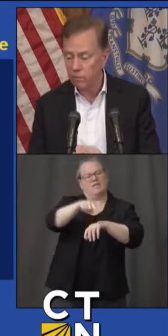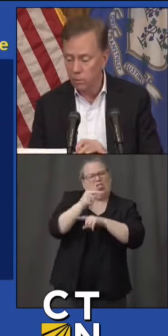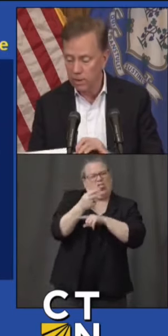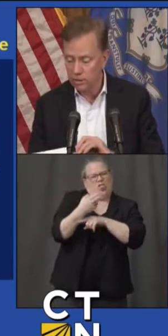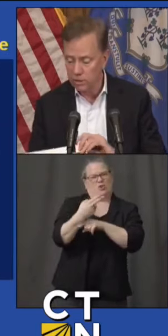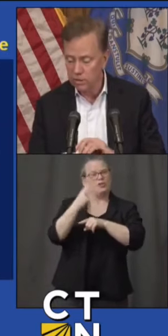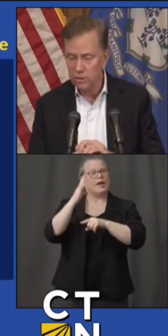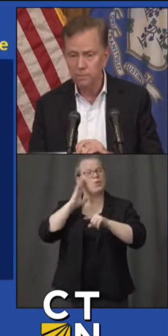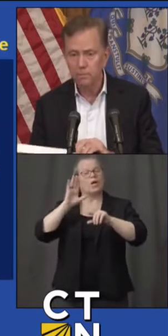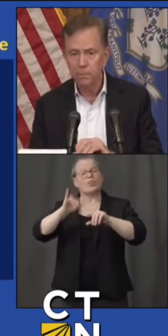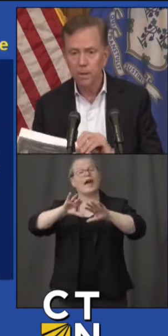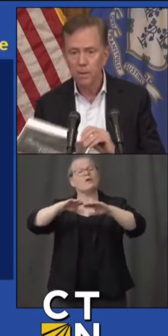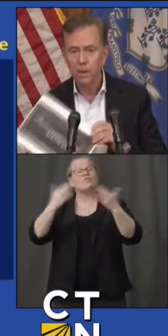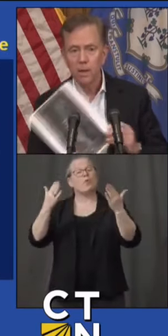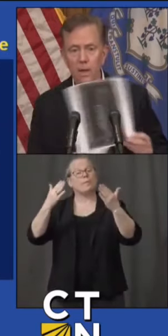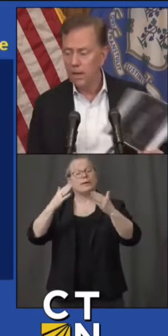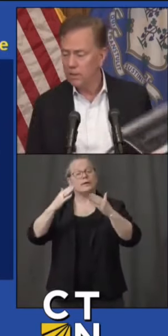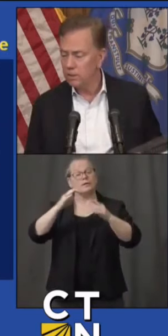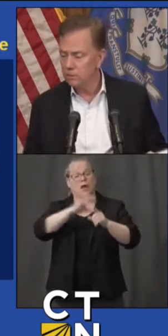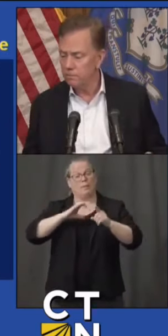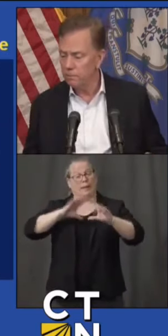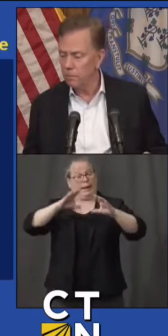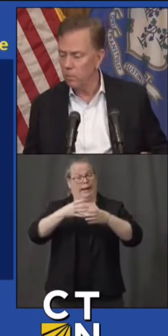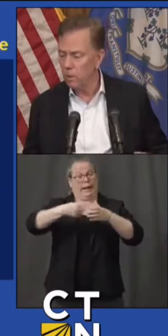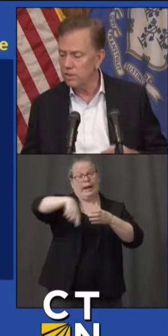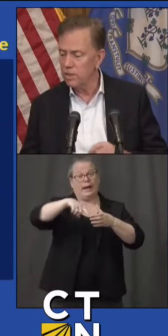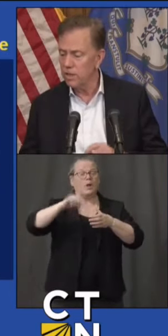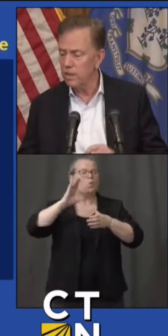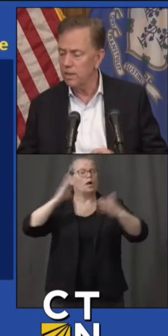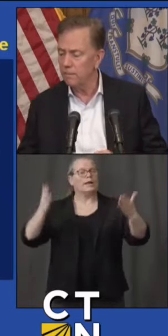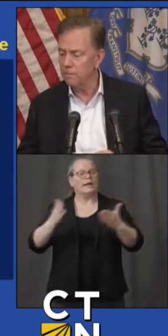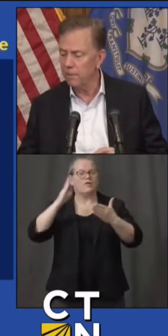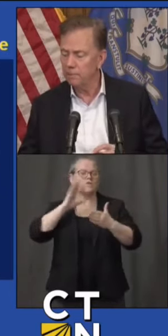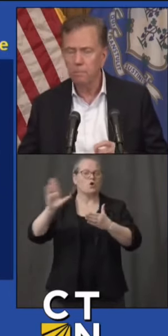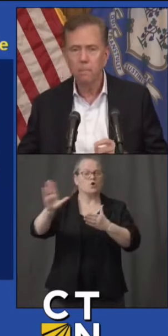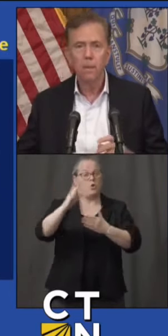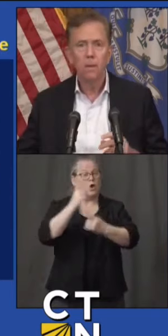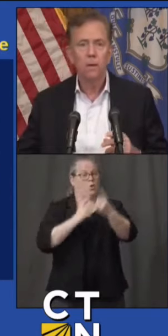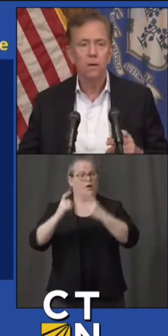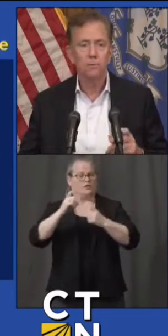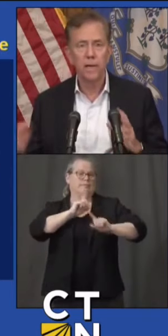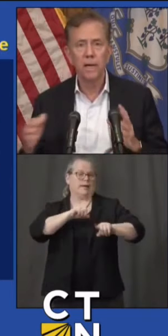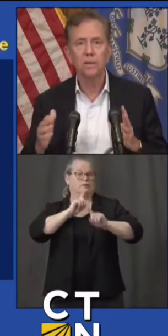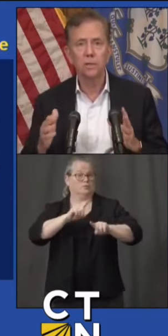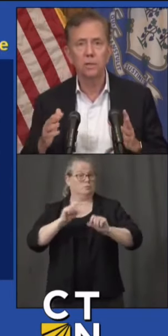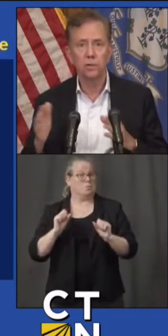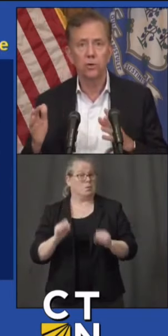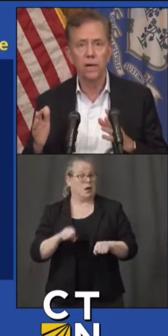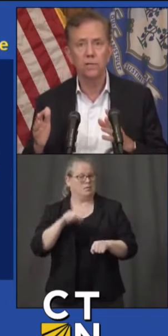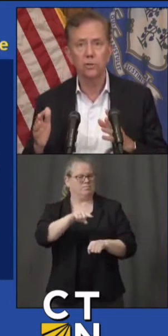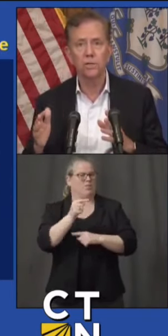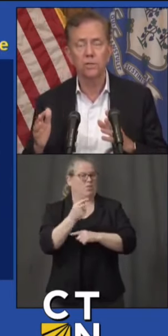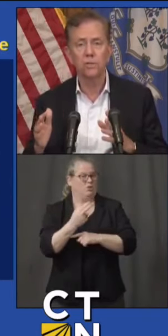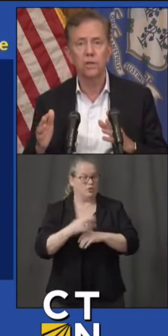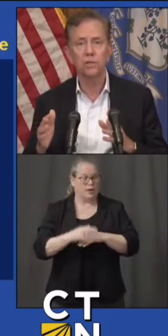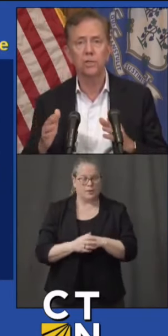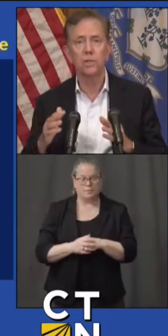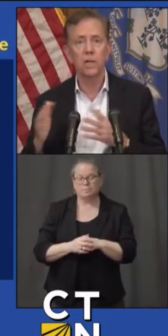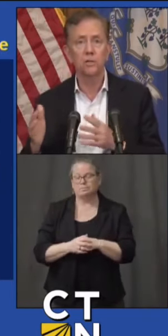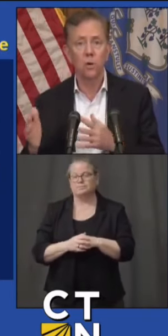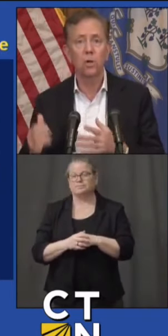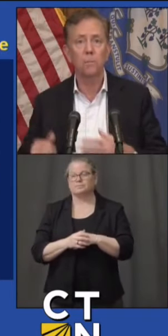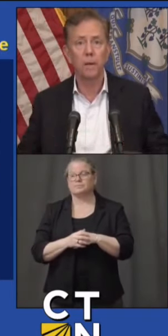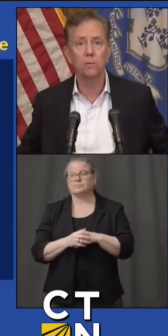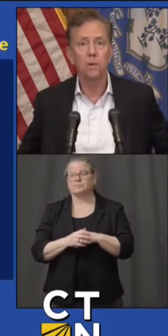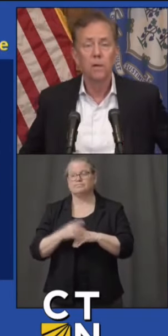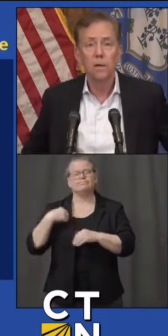of your questions. I just want to say, as we get into the track and trace discussion, it's